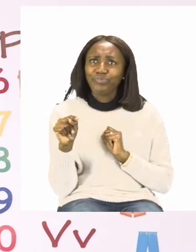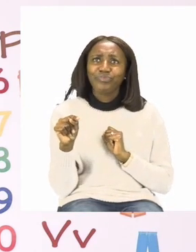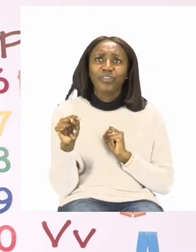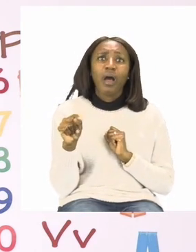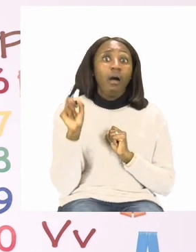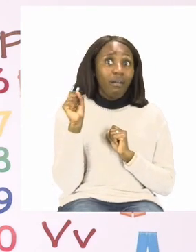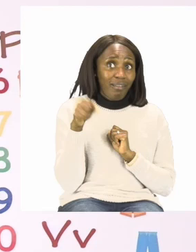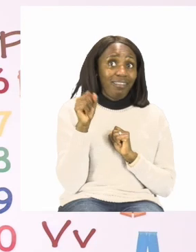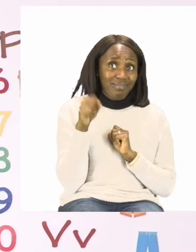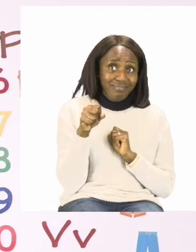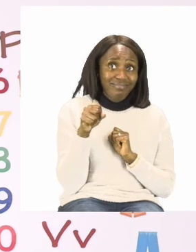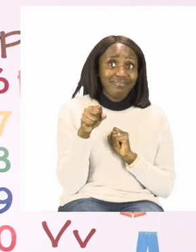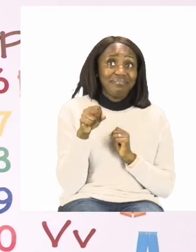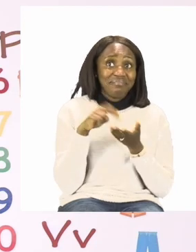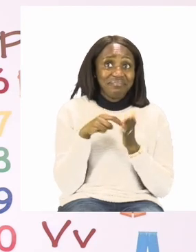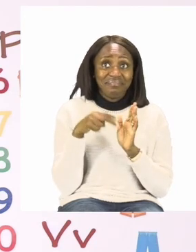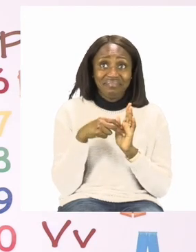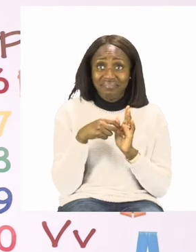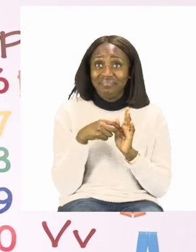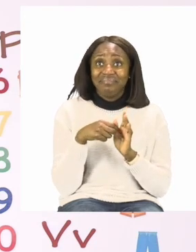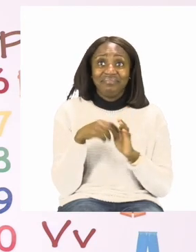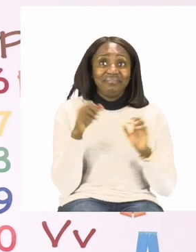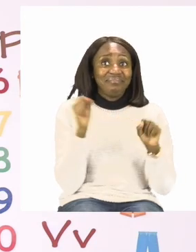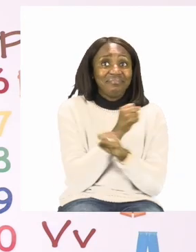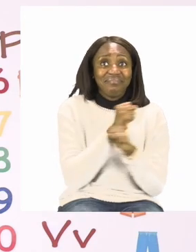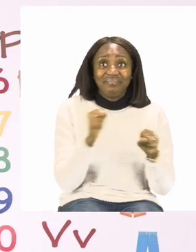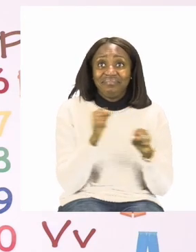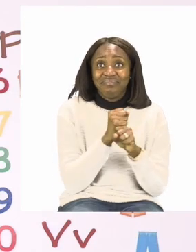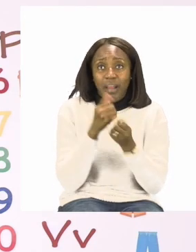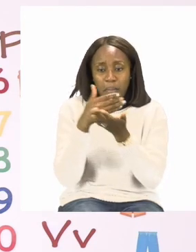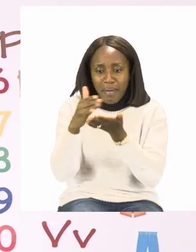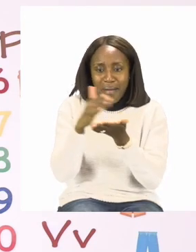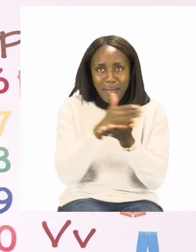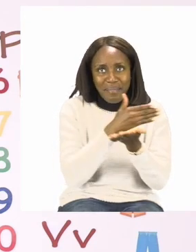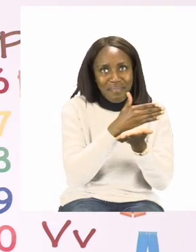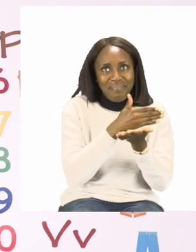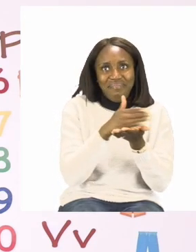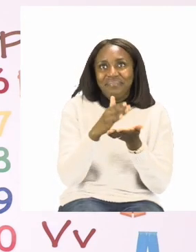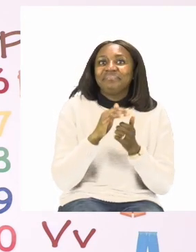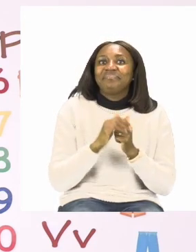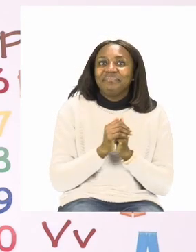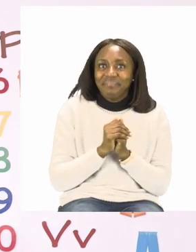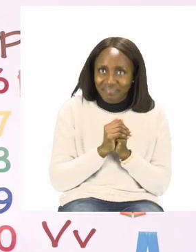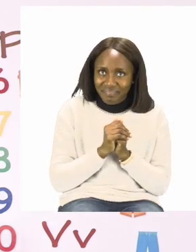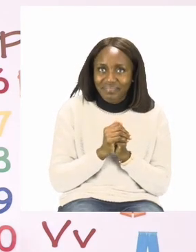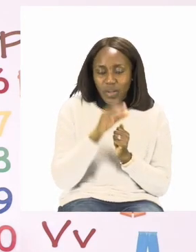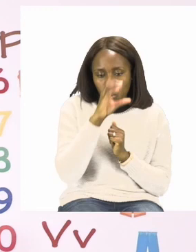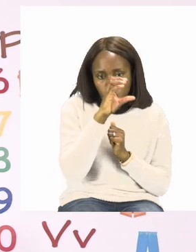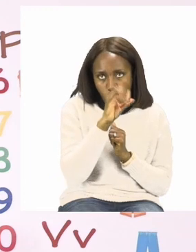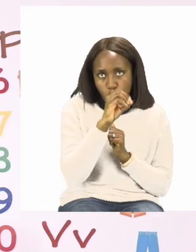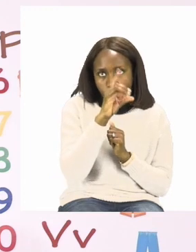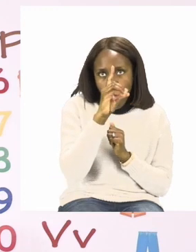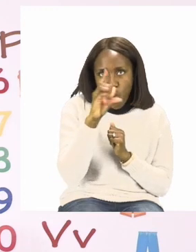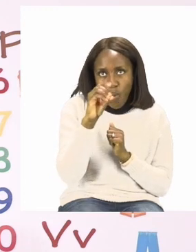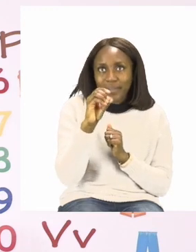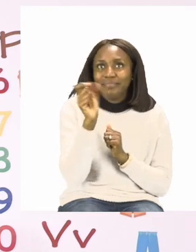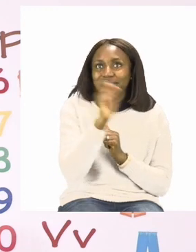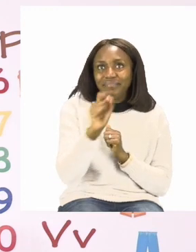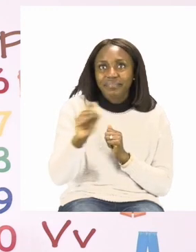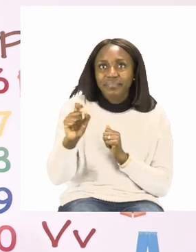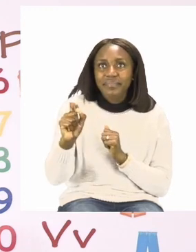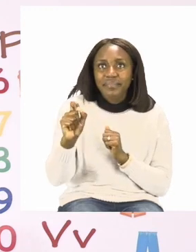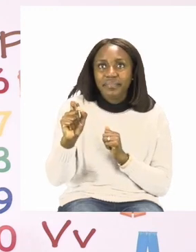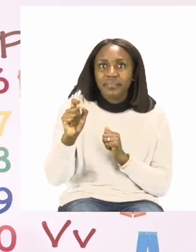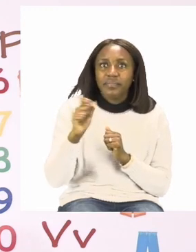Steven. In fact, it belongs to odd Todd. So we're going to write odd.